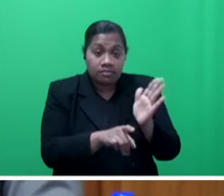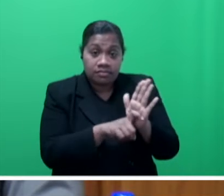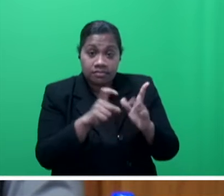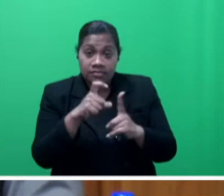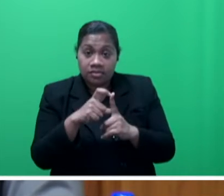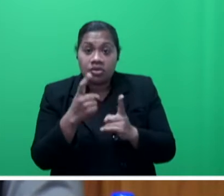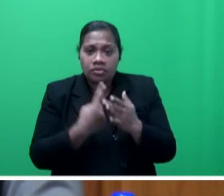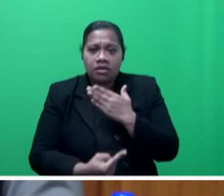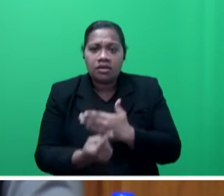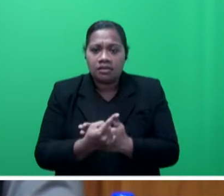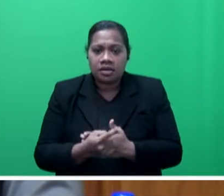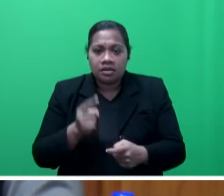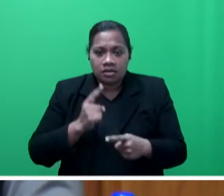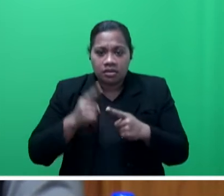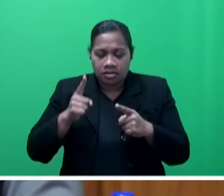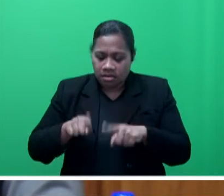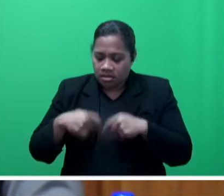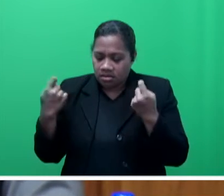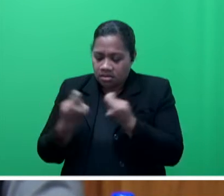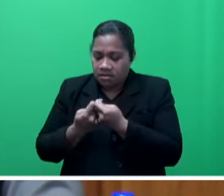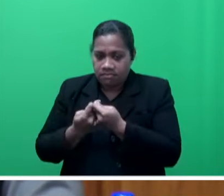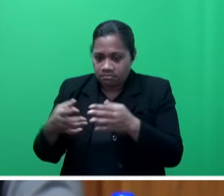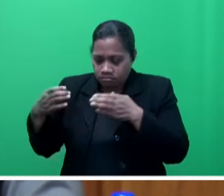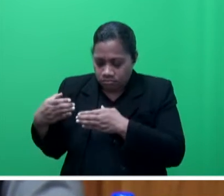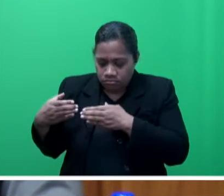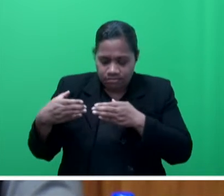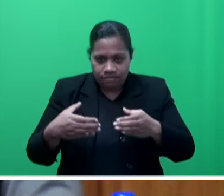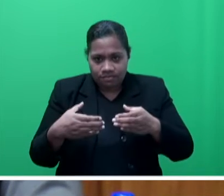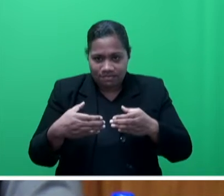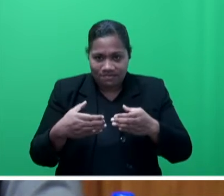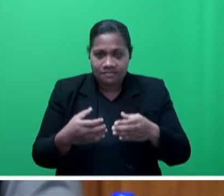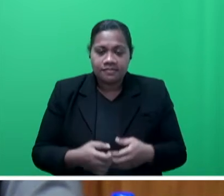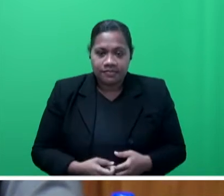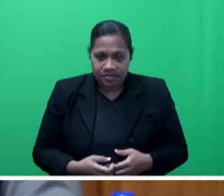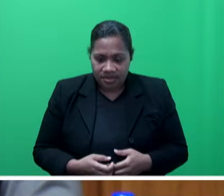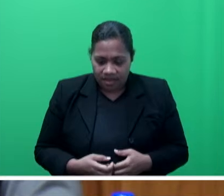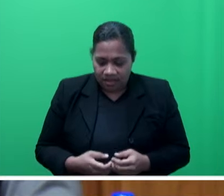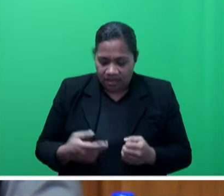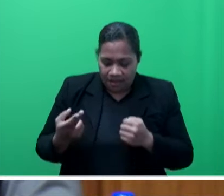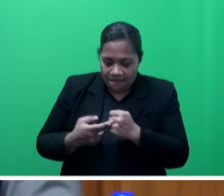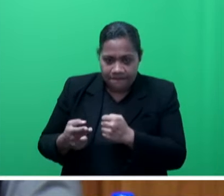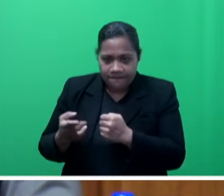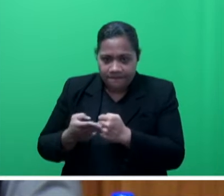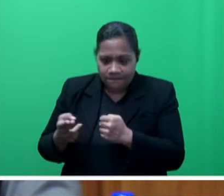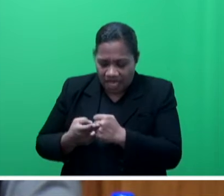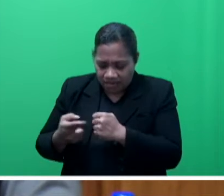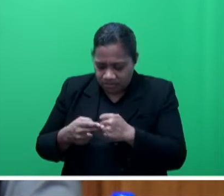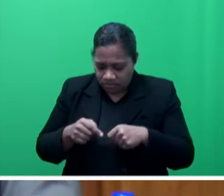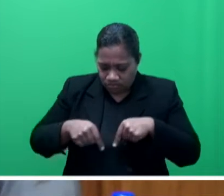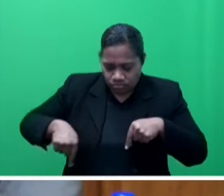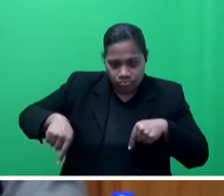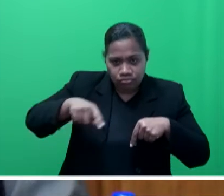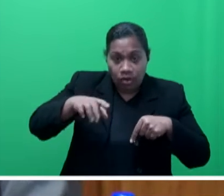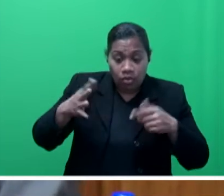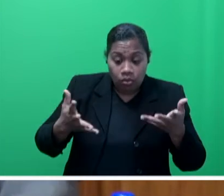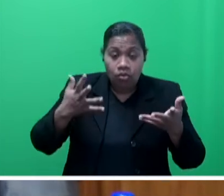quick response and recovery team with technical expertise in equipment, and responded to the damage assessments and restoration works from